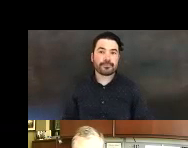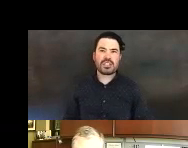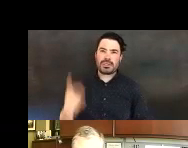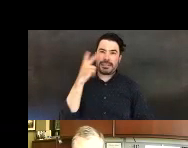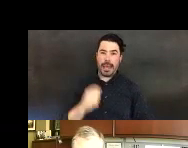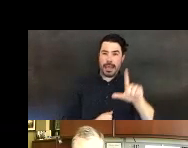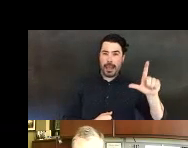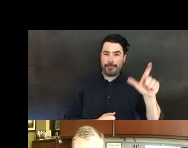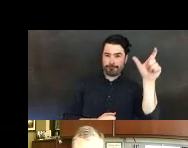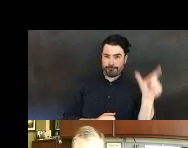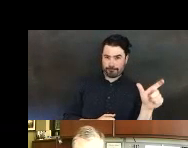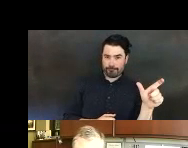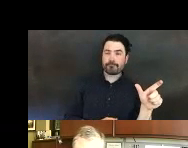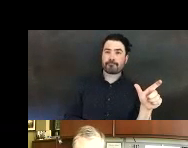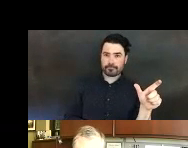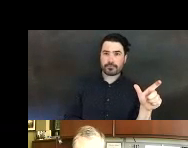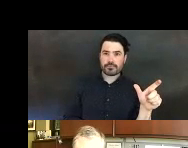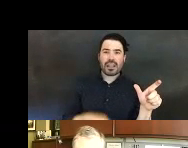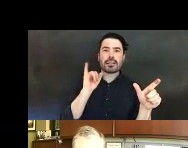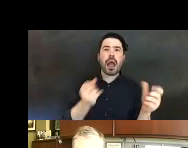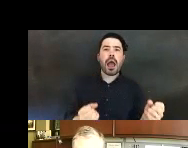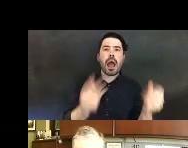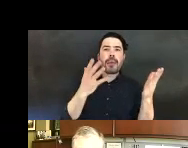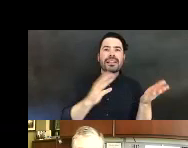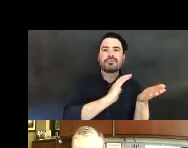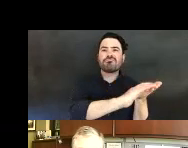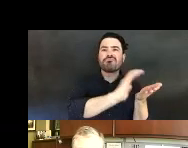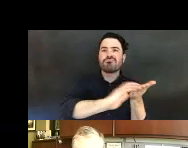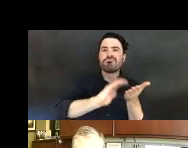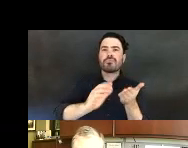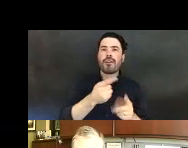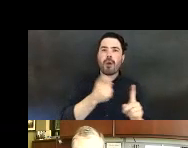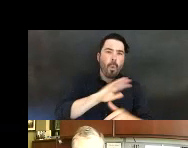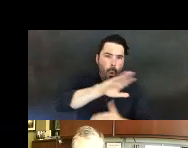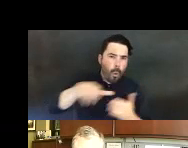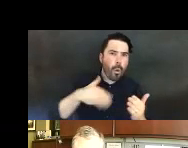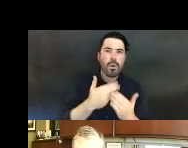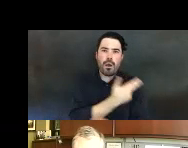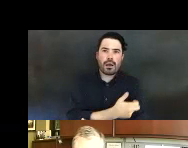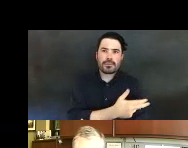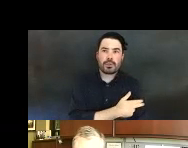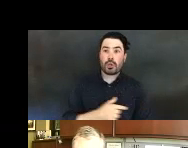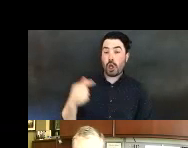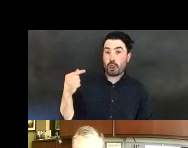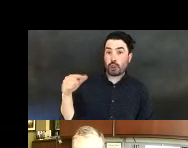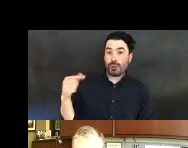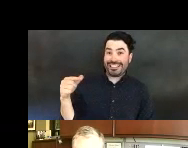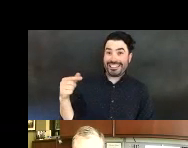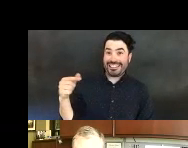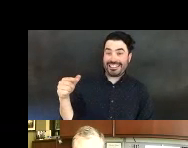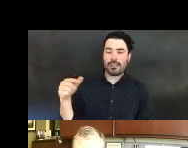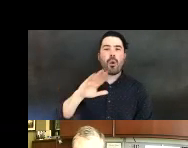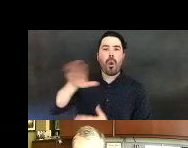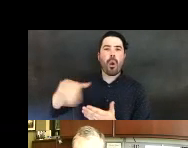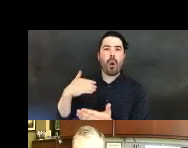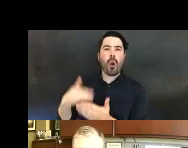left, these are discharges from all our hospitals. And the green graph is the all cases, and you can